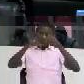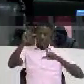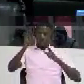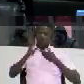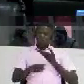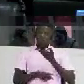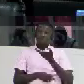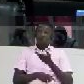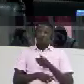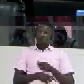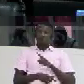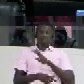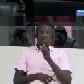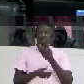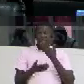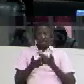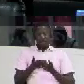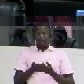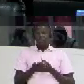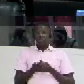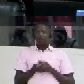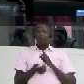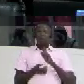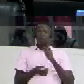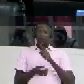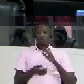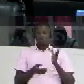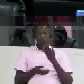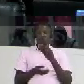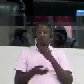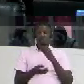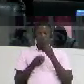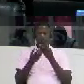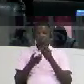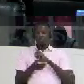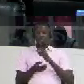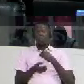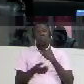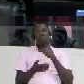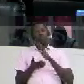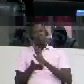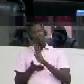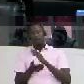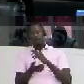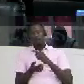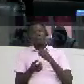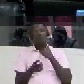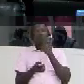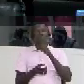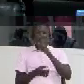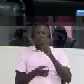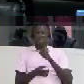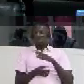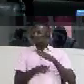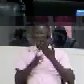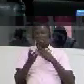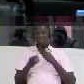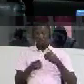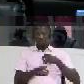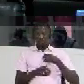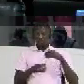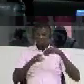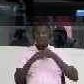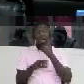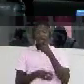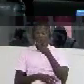actually, complete what you're going to say. You don't have to wait for follow-up questions. And at any point I need to intervene, I'll do